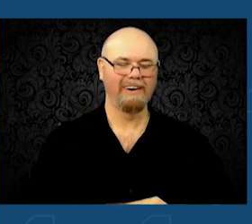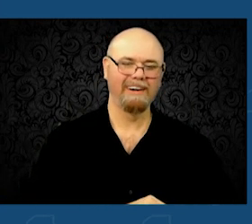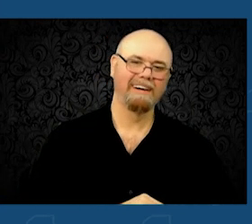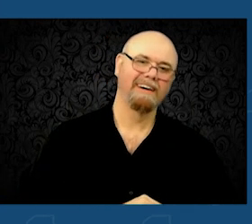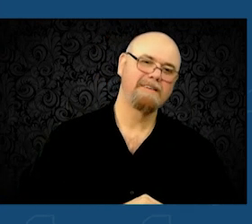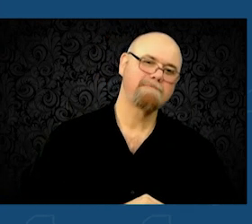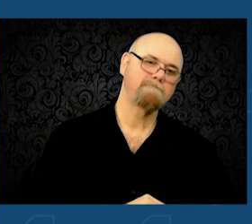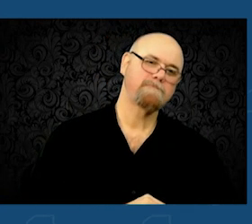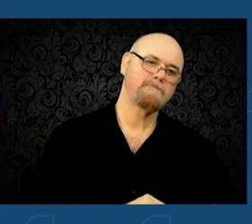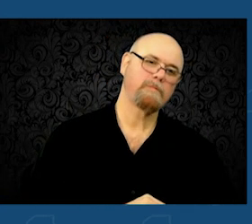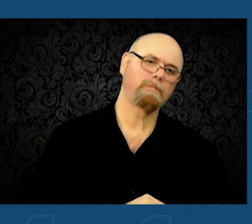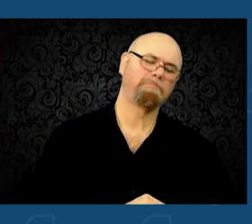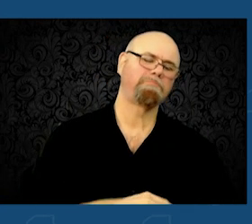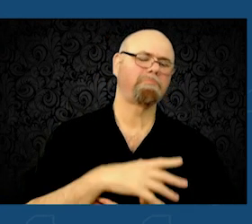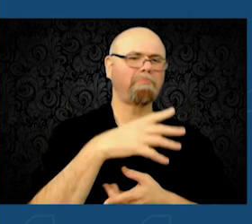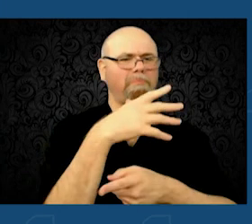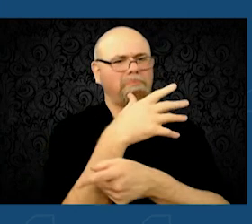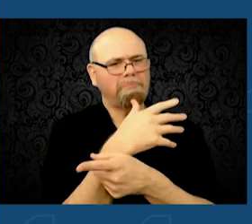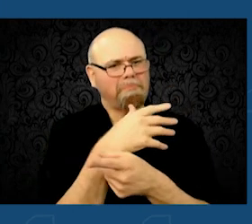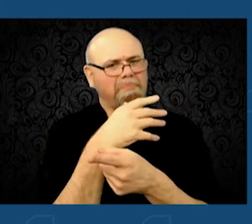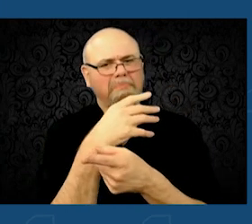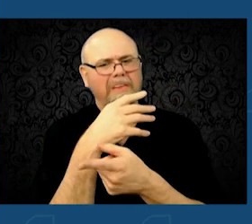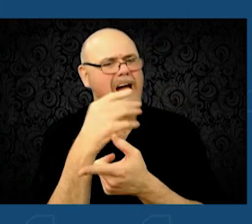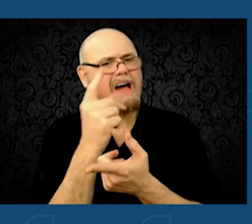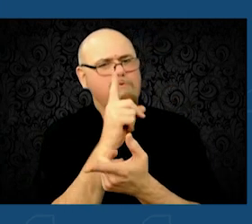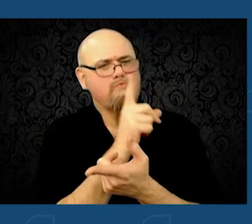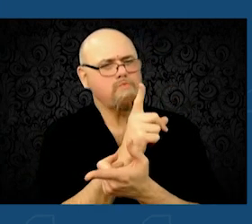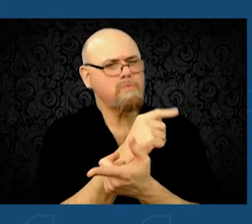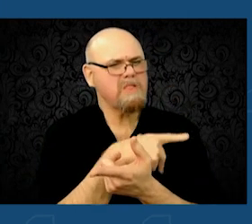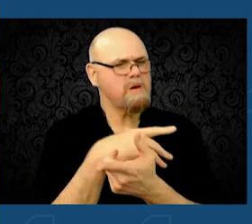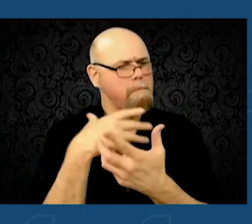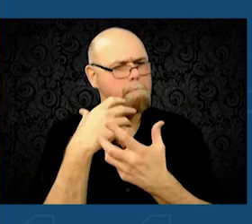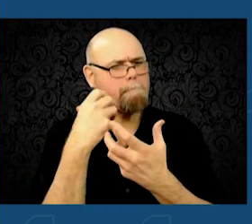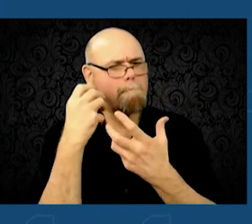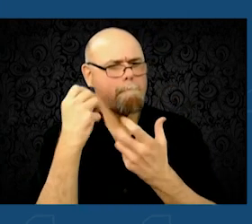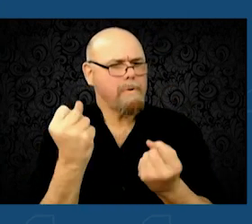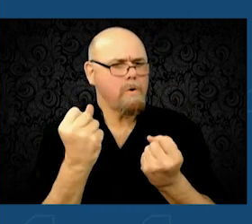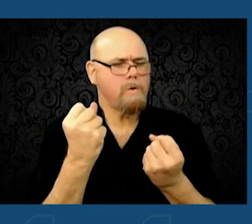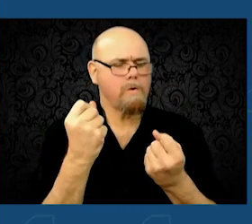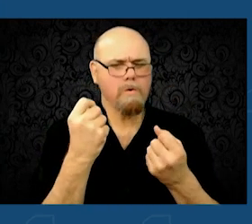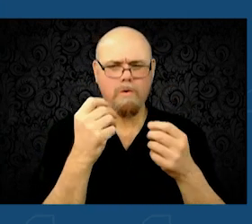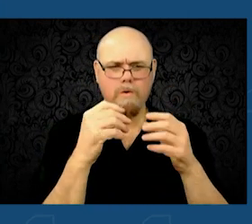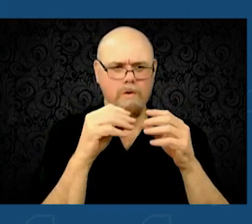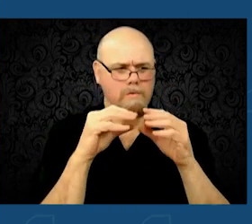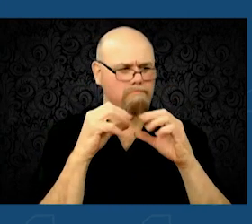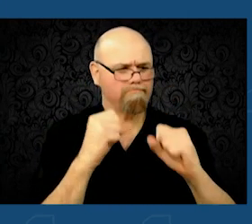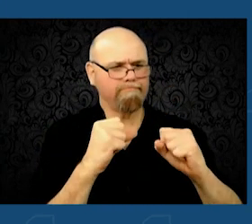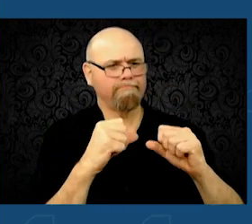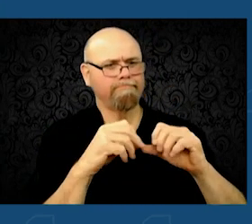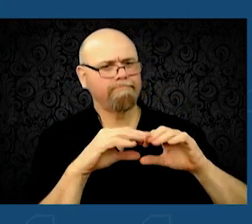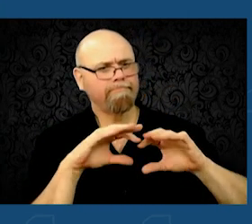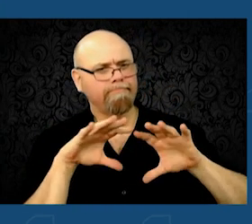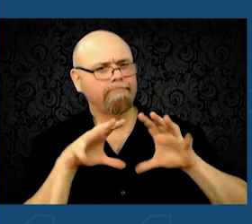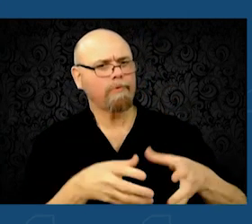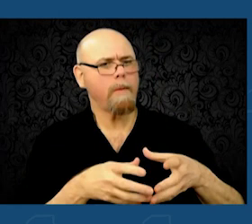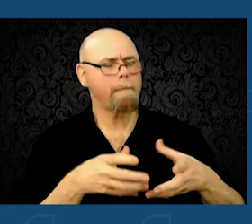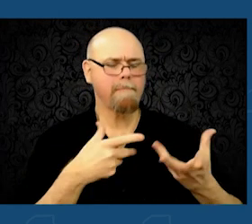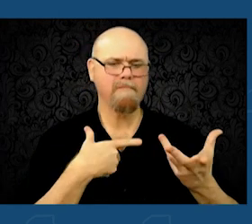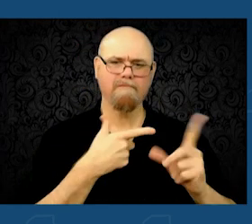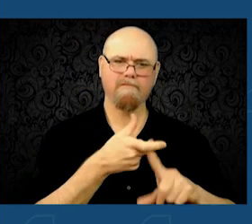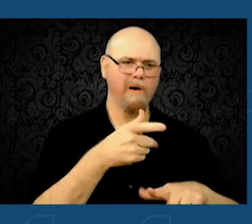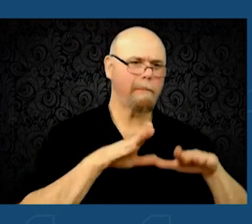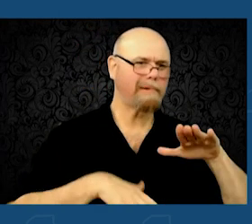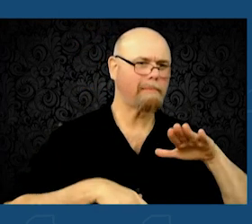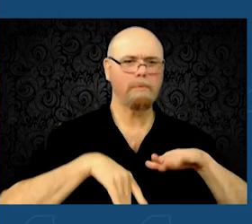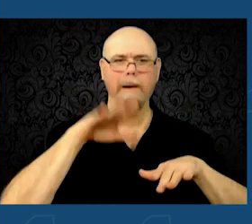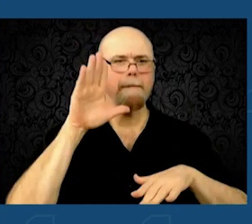There's a boldness to this group that have put this together from top to bottom, and it's an amazing thing. It's amazing, obviously, as a member